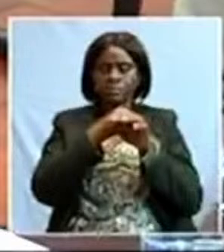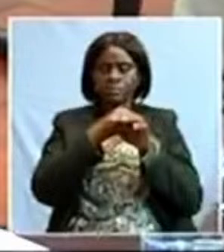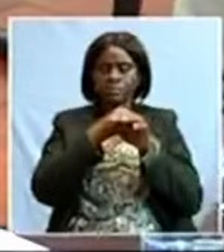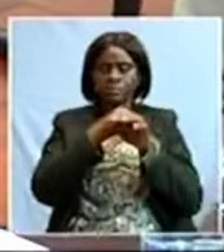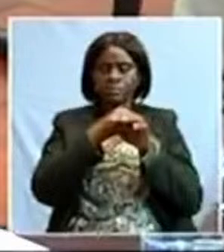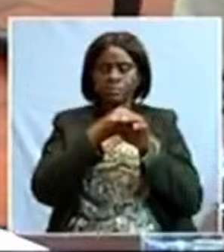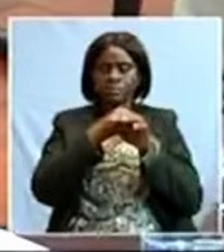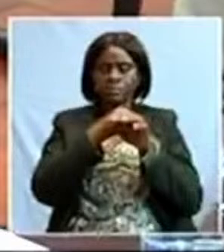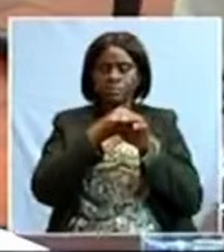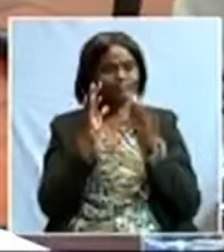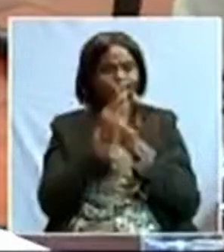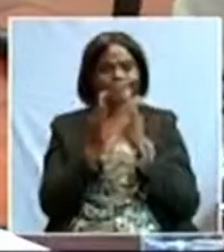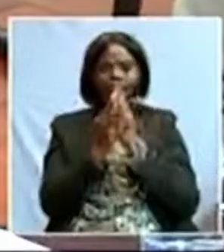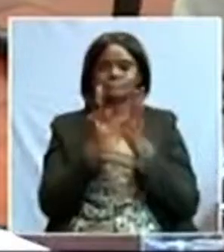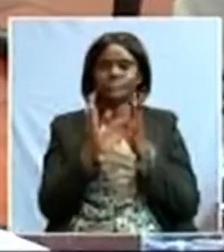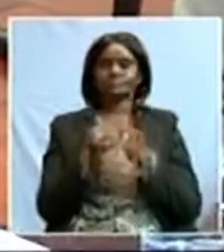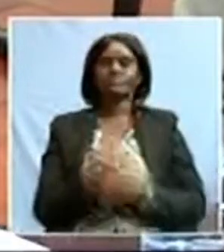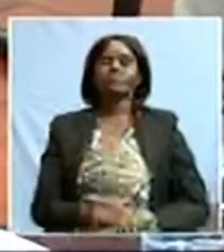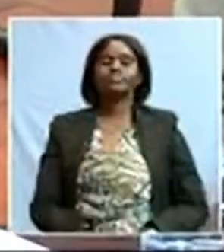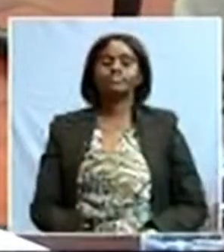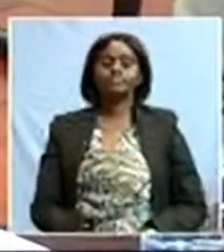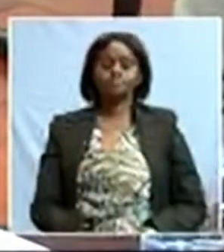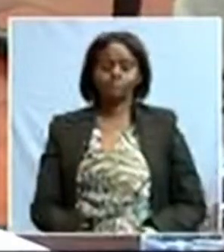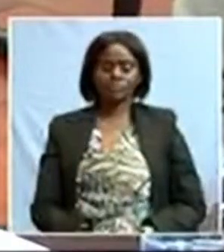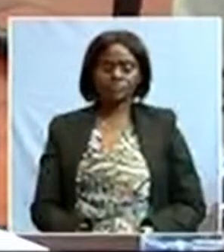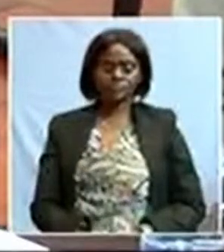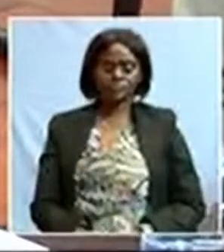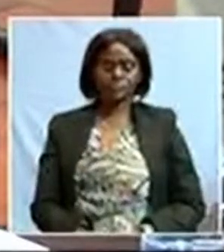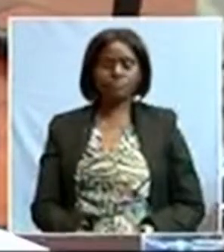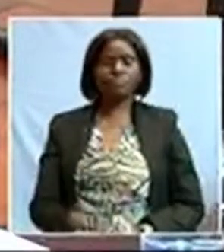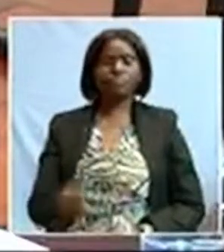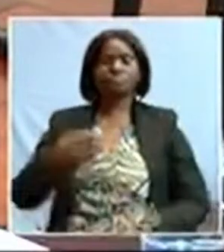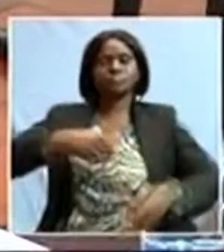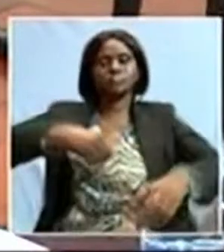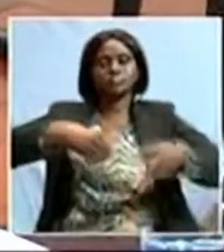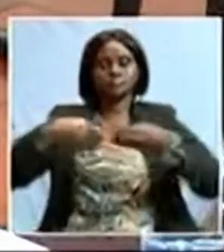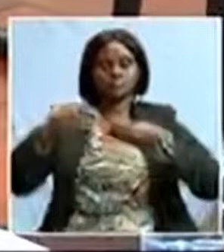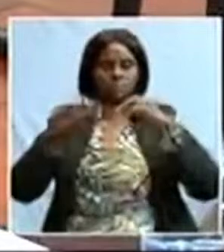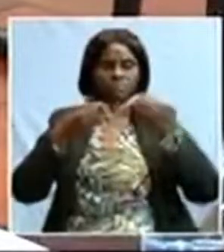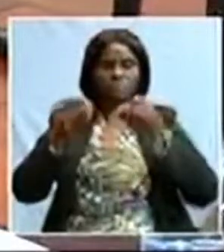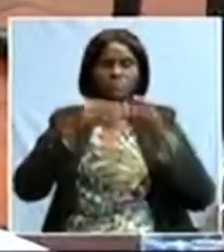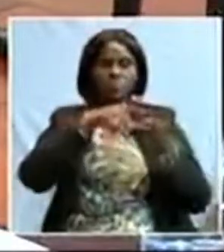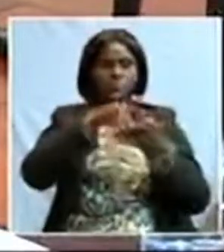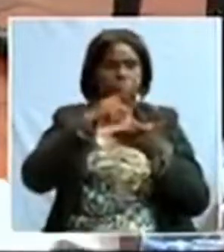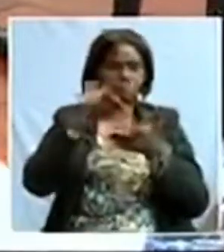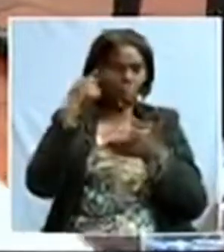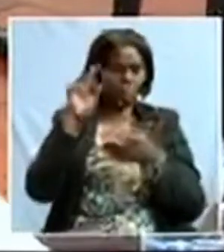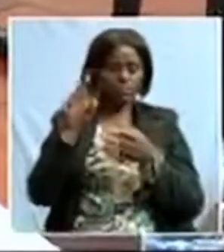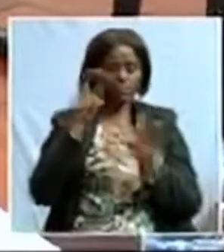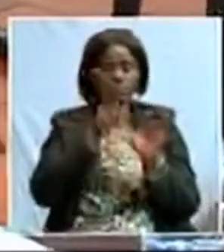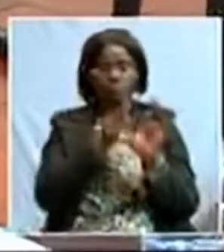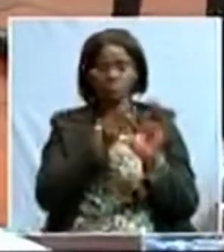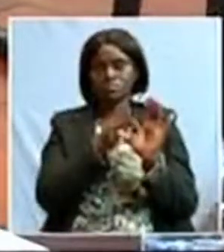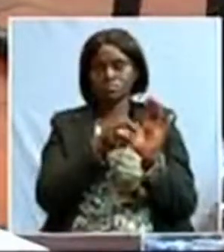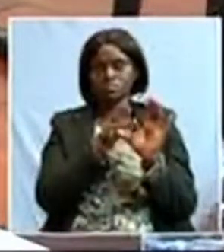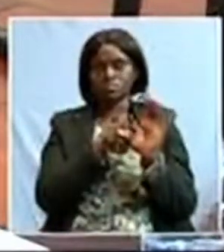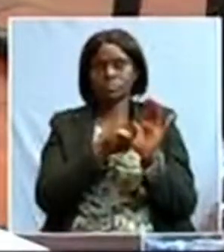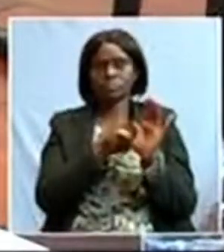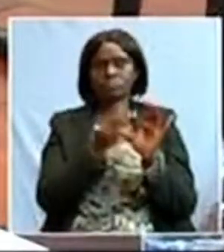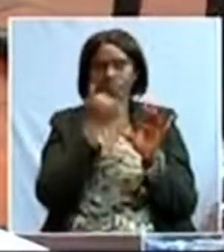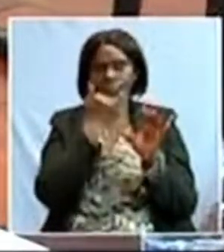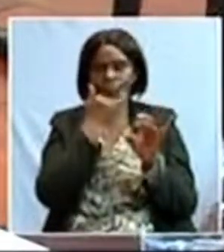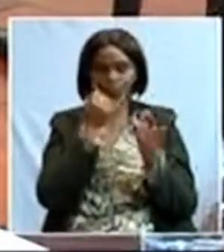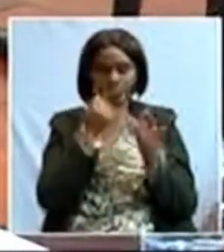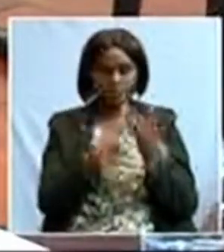and reputable contractors. Wasteful expenditure. Payment of fuel. Cause of